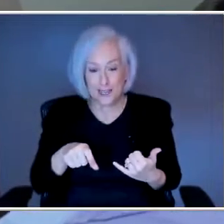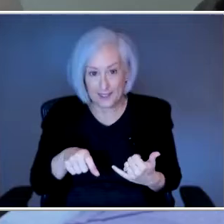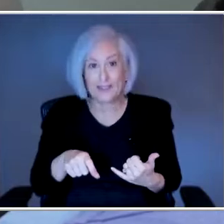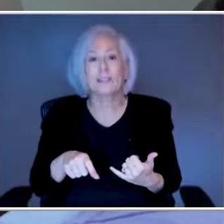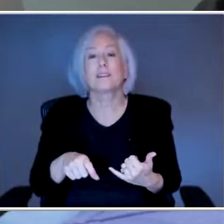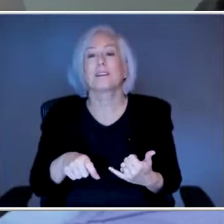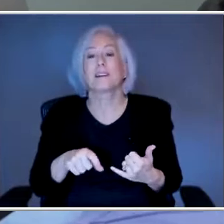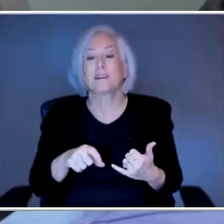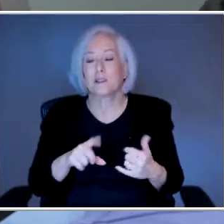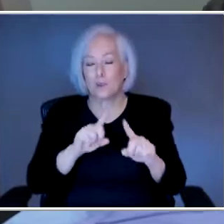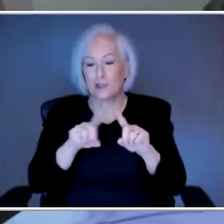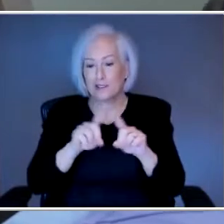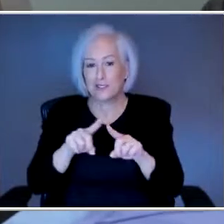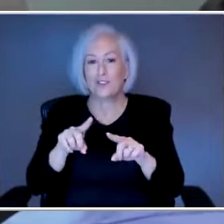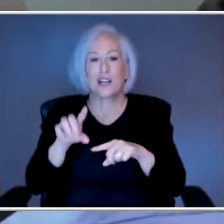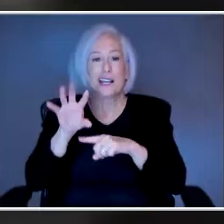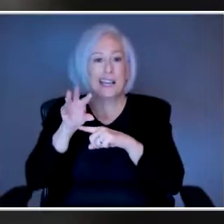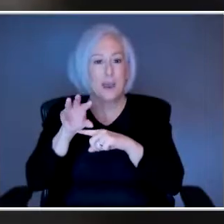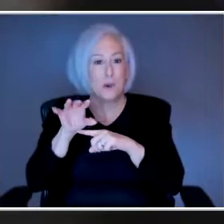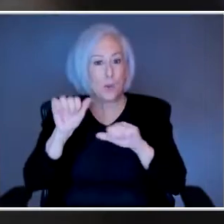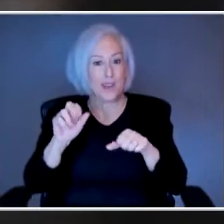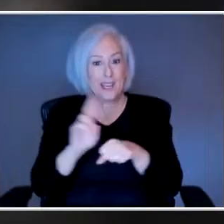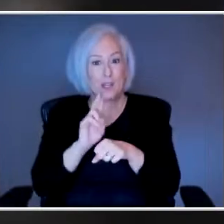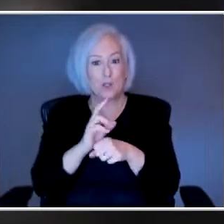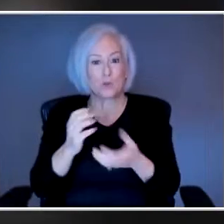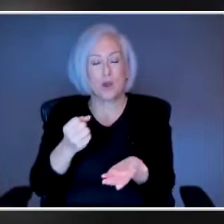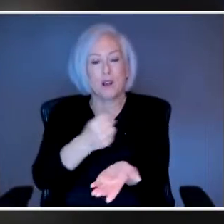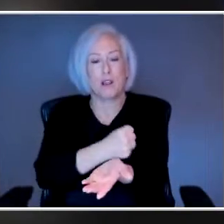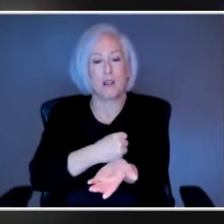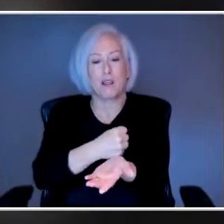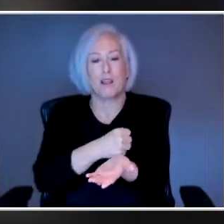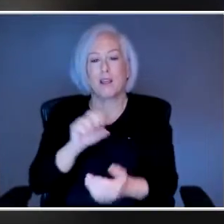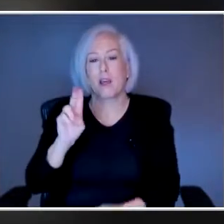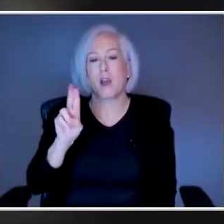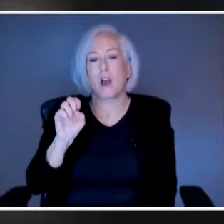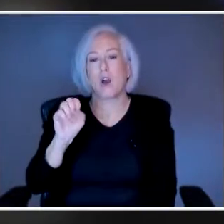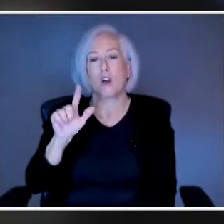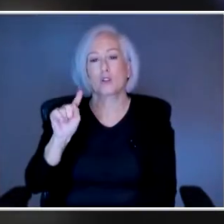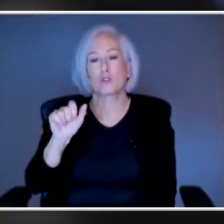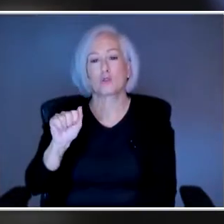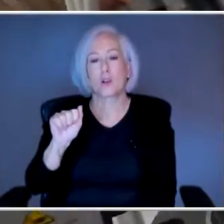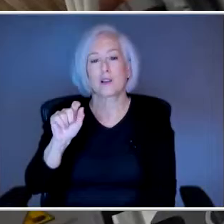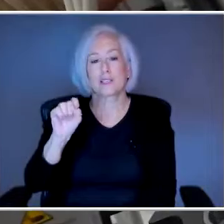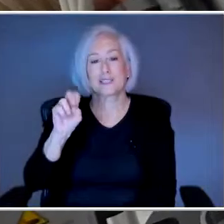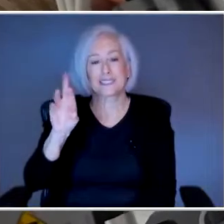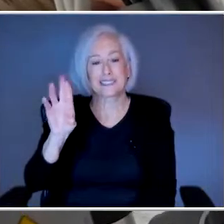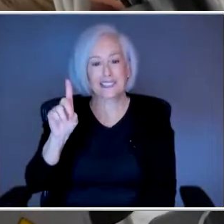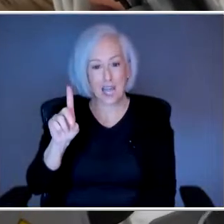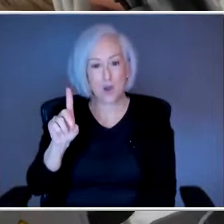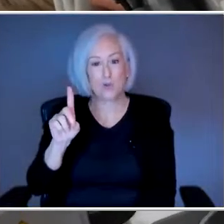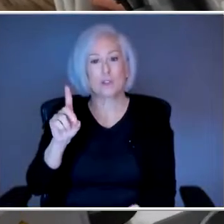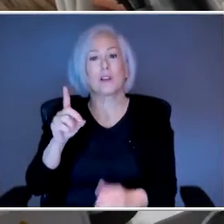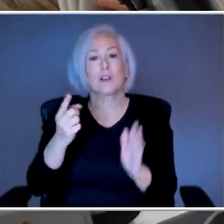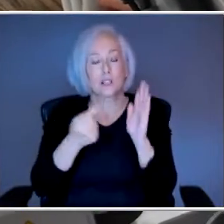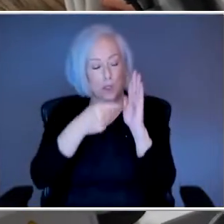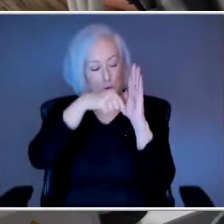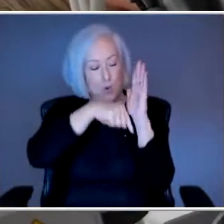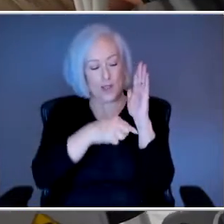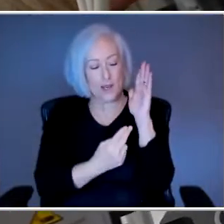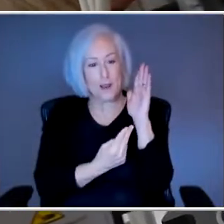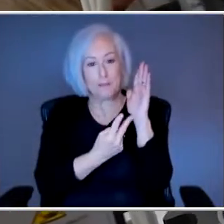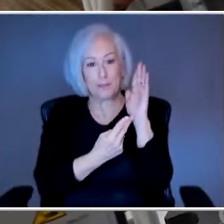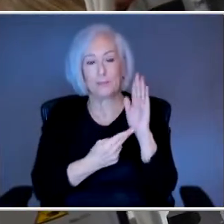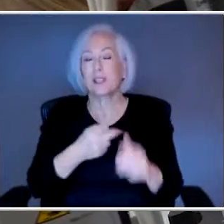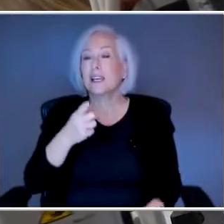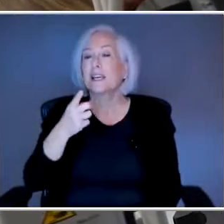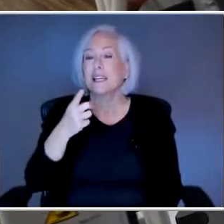office, you can just use an ultrasound and release that ligament from the inside. And we've got this video here. Quick warning to viewers, it does include little